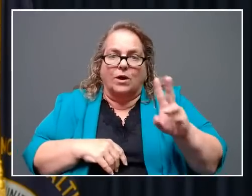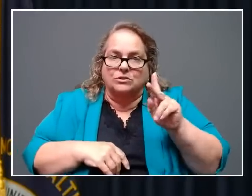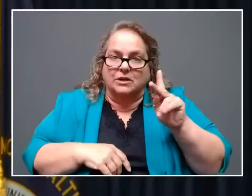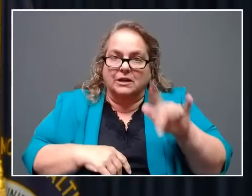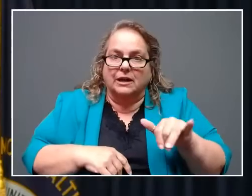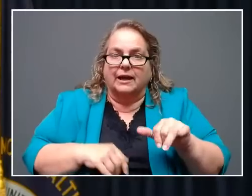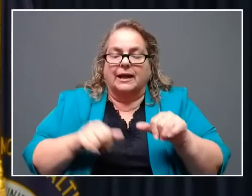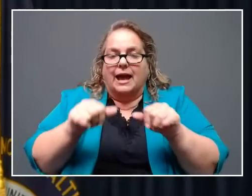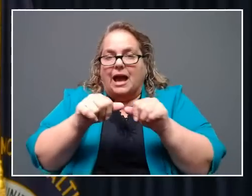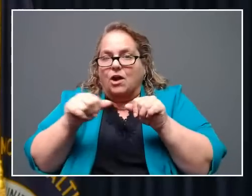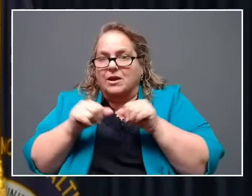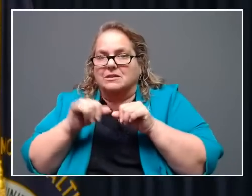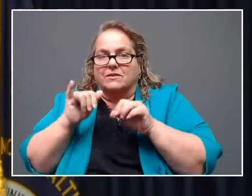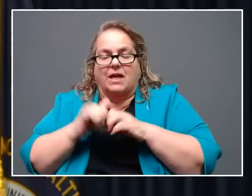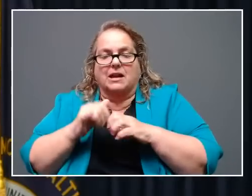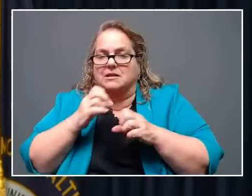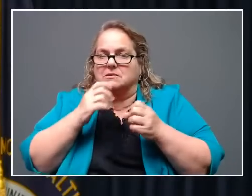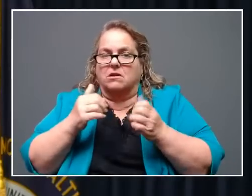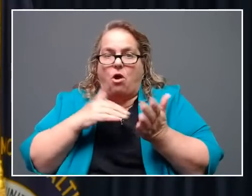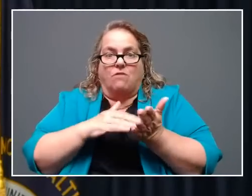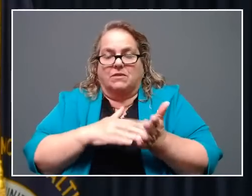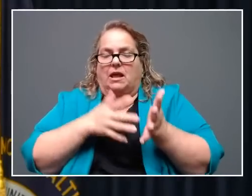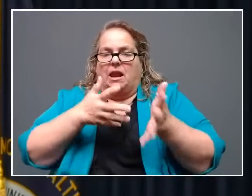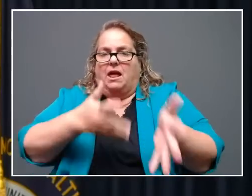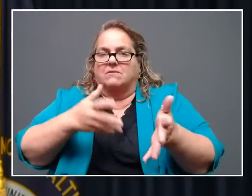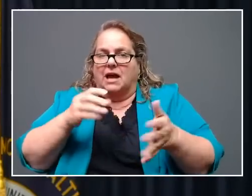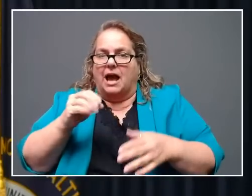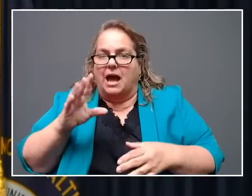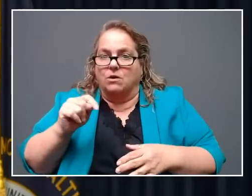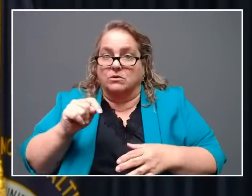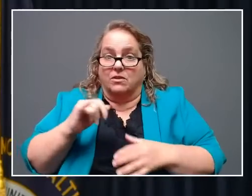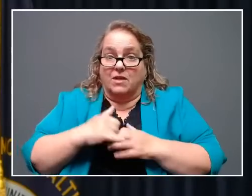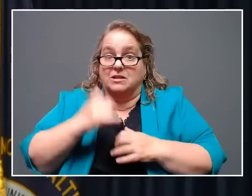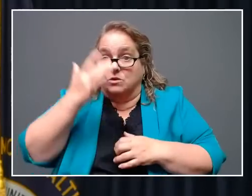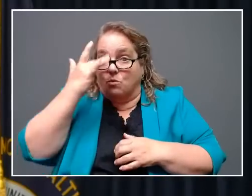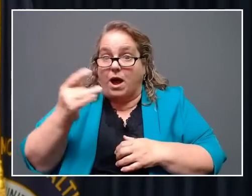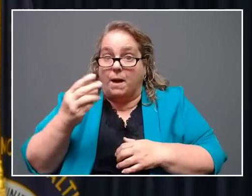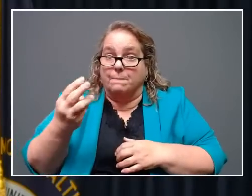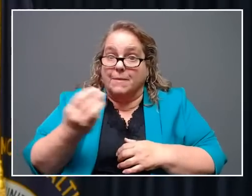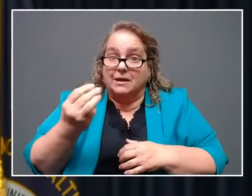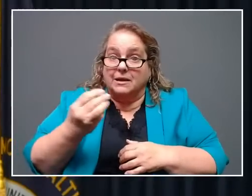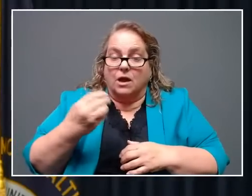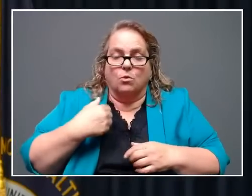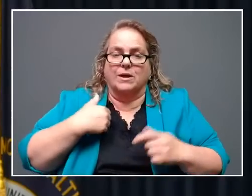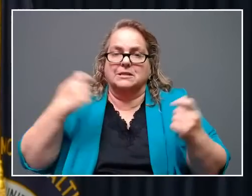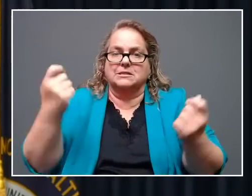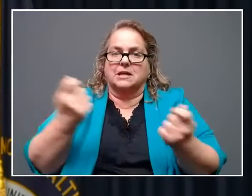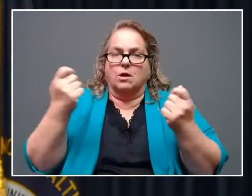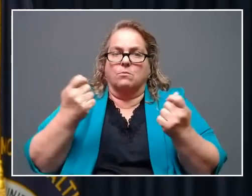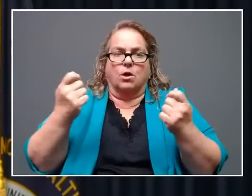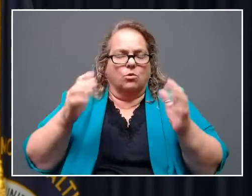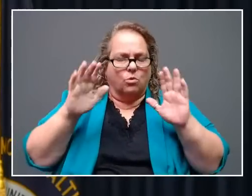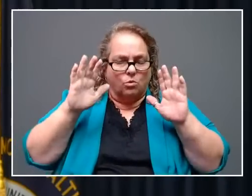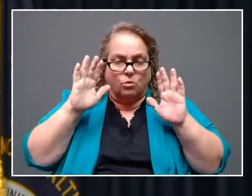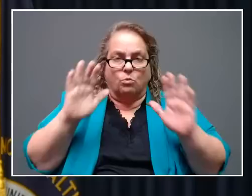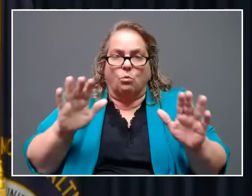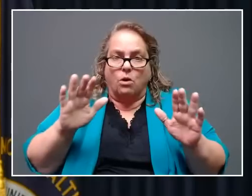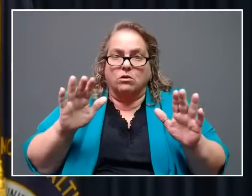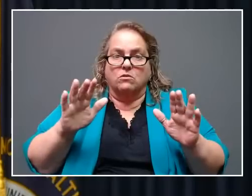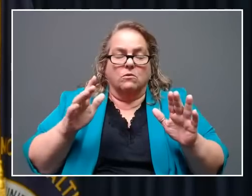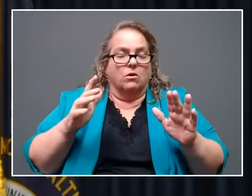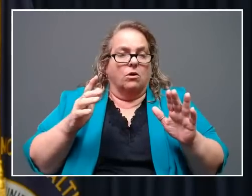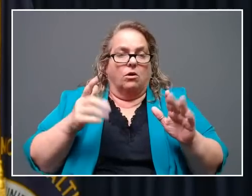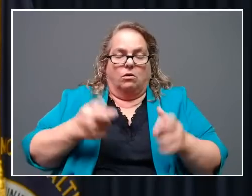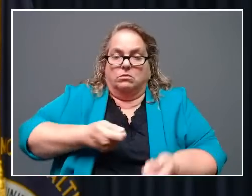too often left out. And that's why Monday we celebrated an incredible groundbreaking in the neighborhood or the